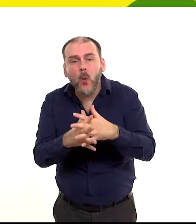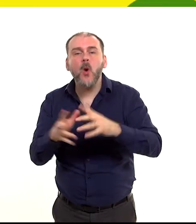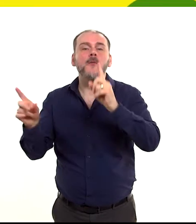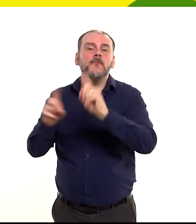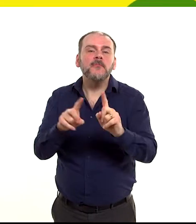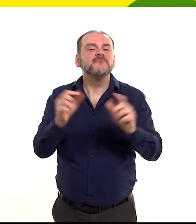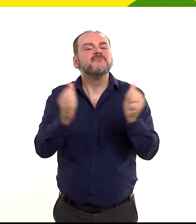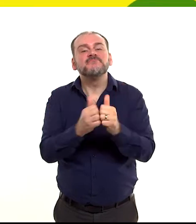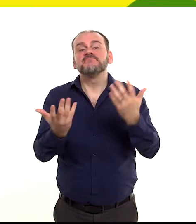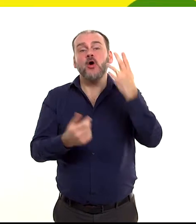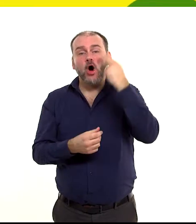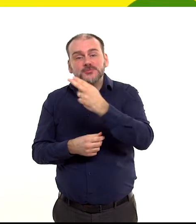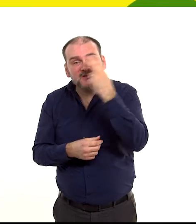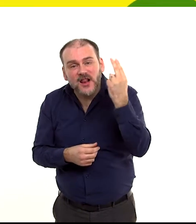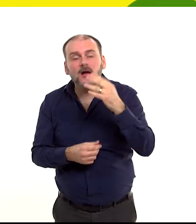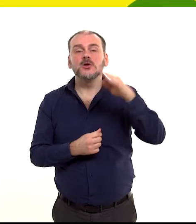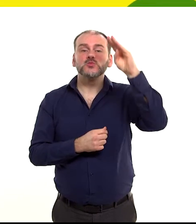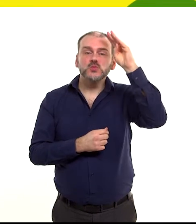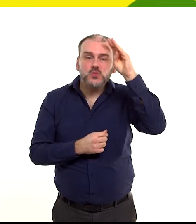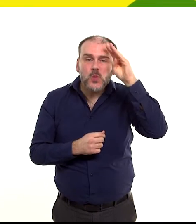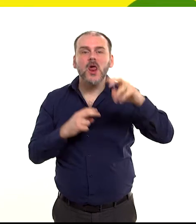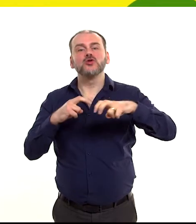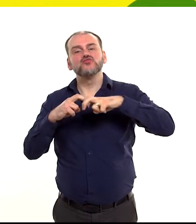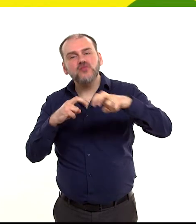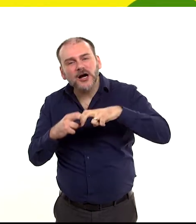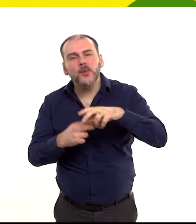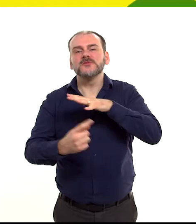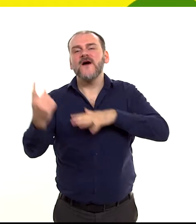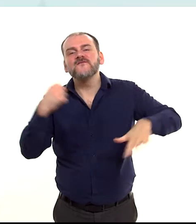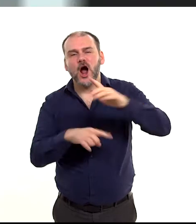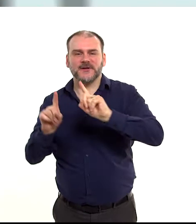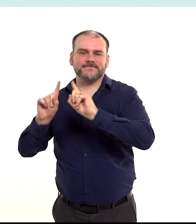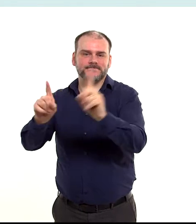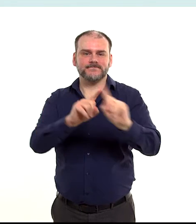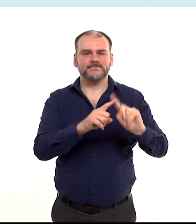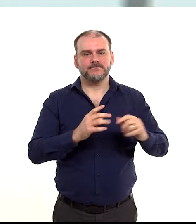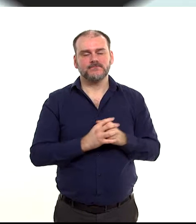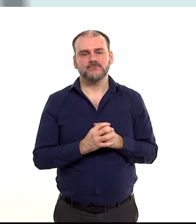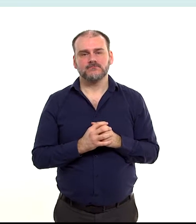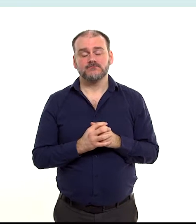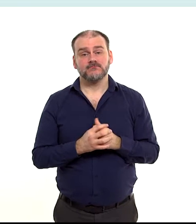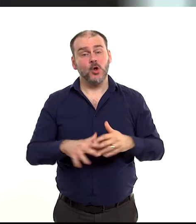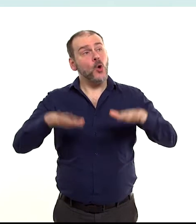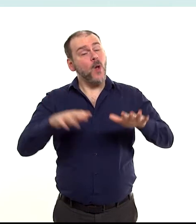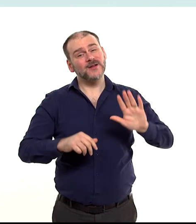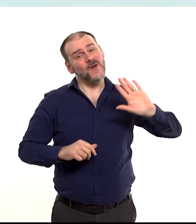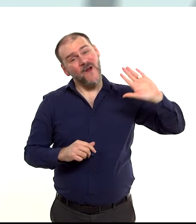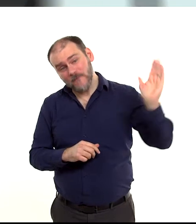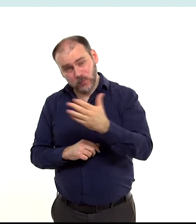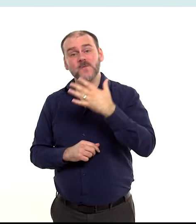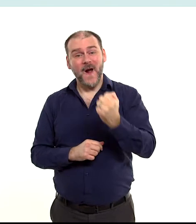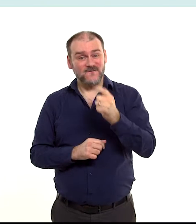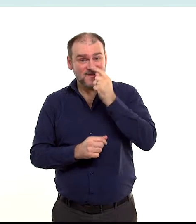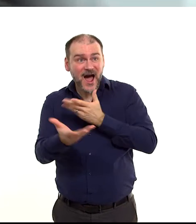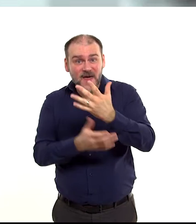elected to the National Assembly, and they will be making laws and decisions affecting things like Welsh hospitals, schools, transport,